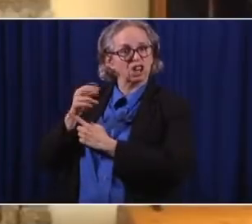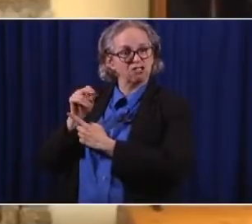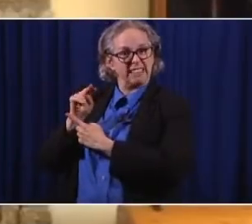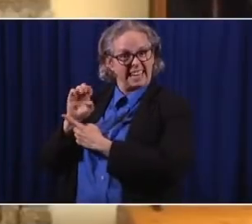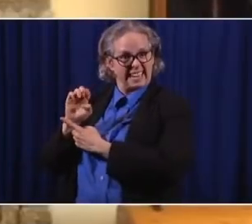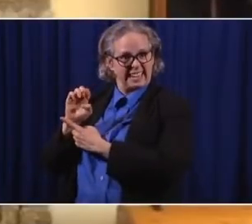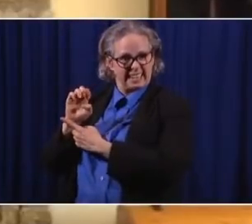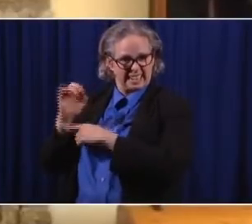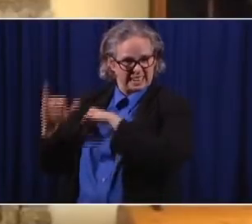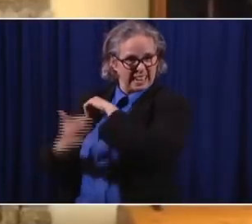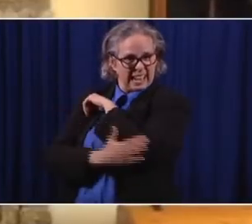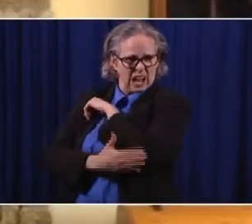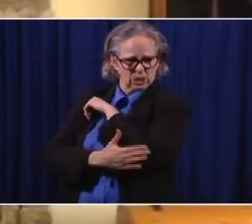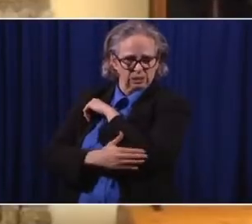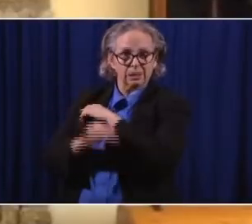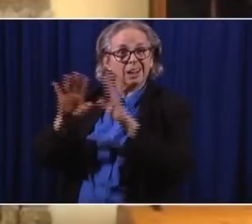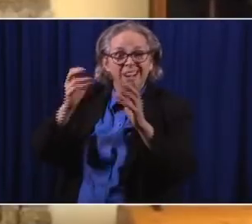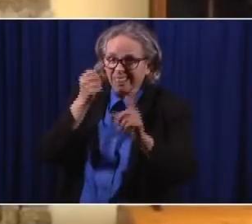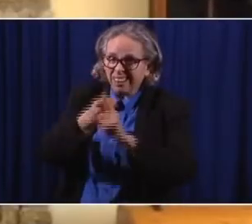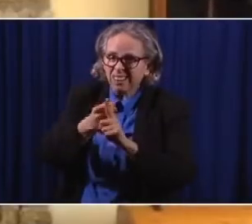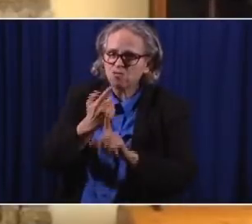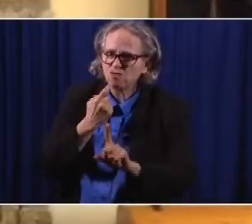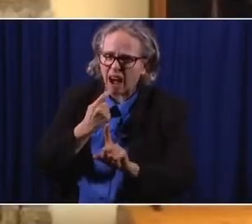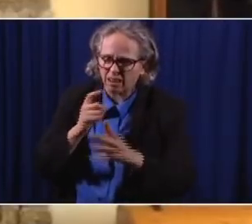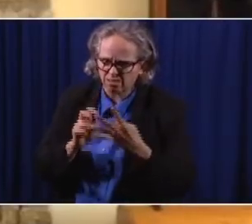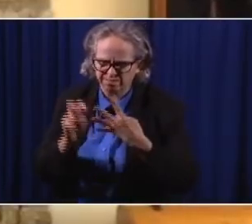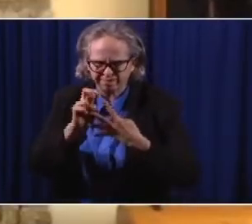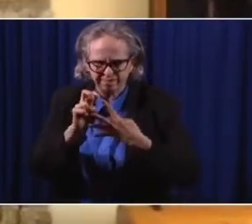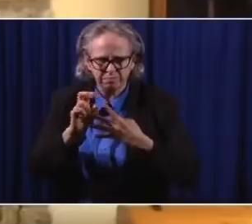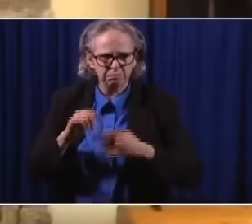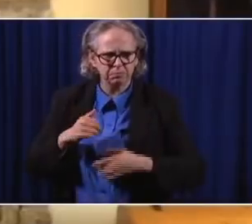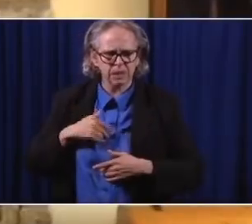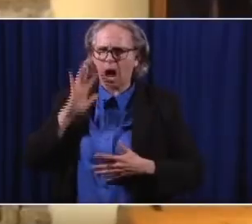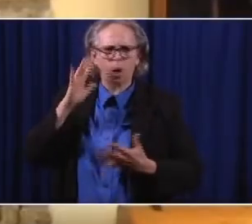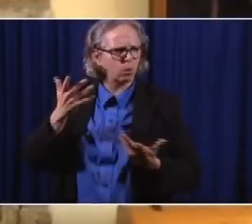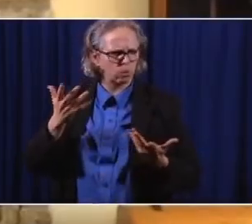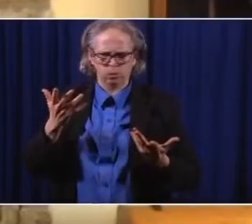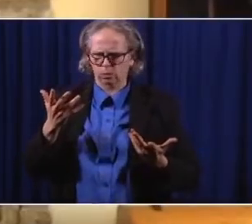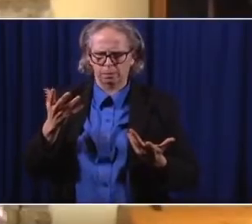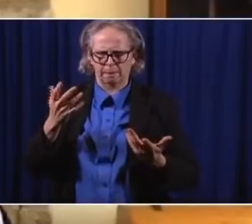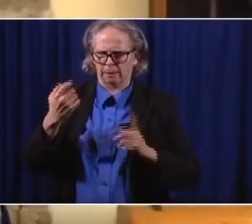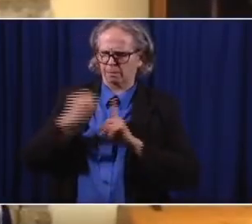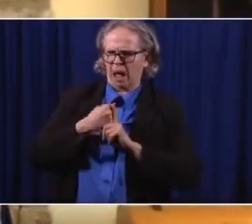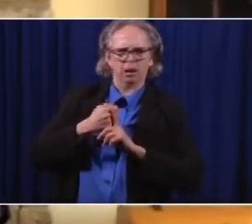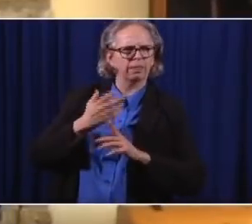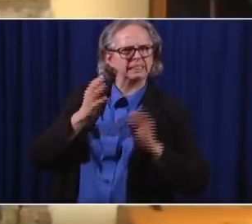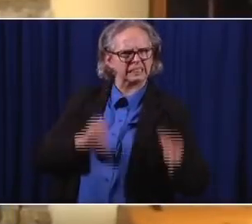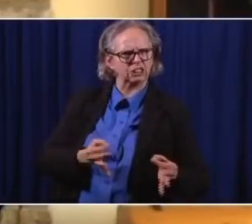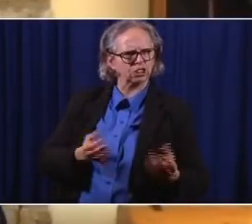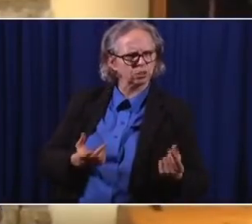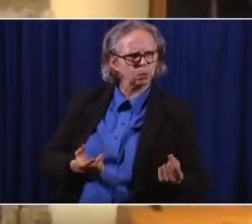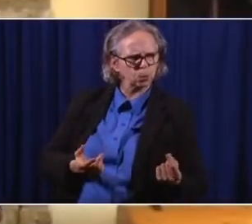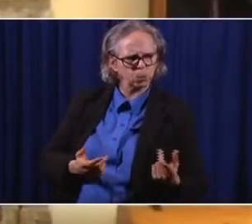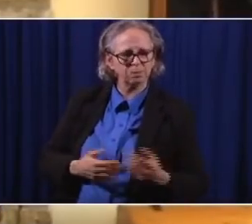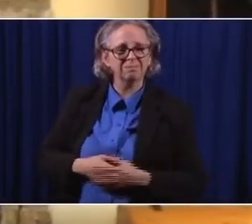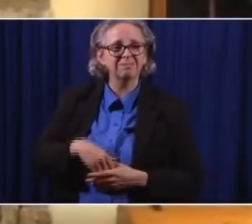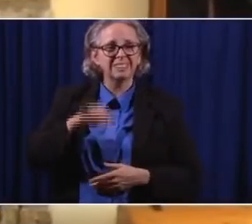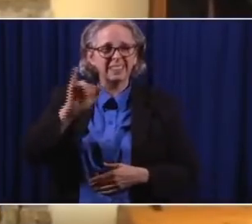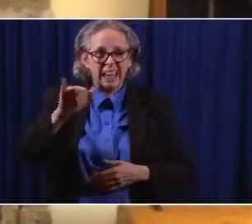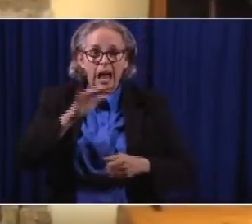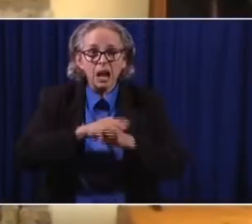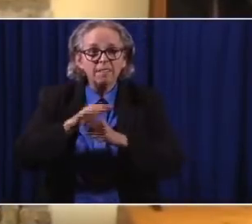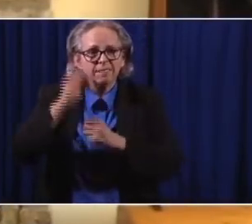And people make decisions based upon that. It tells you something. You also need to look at the list